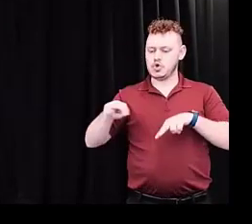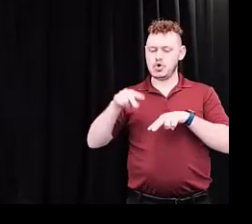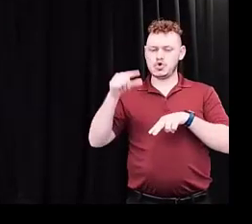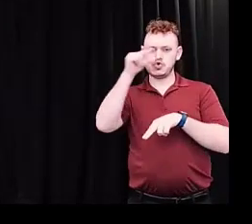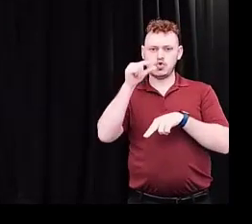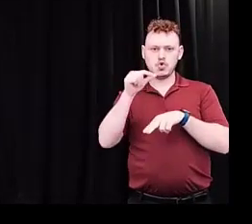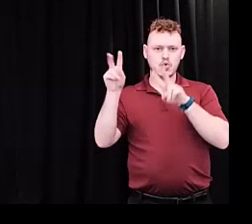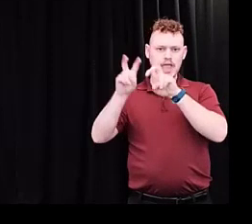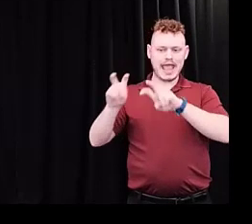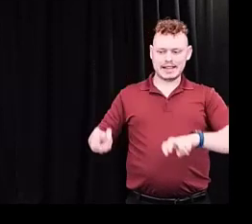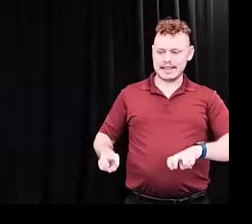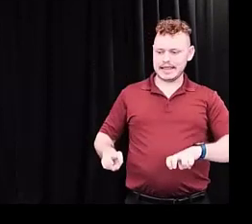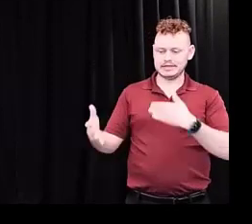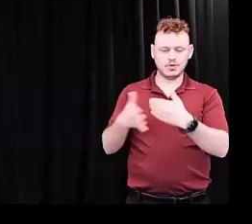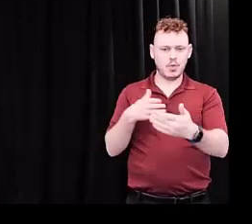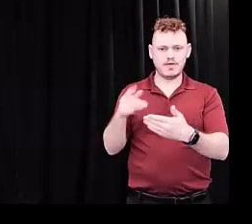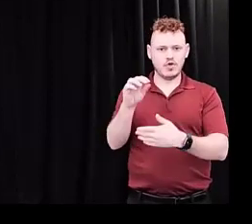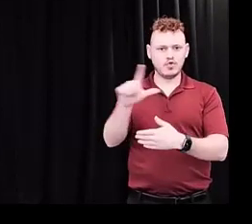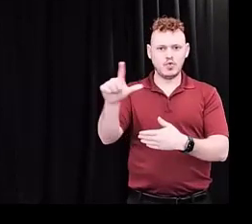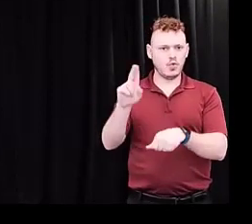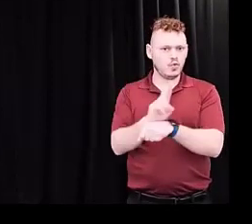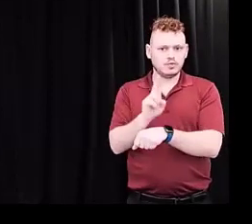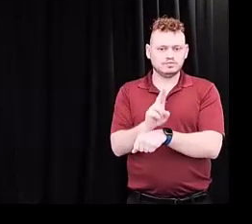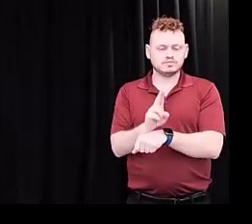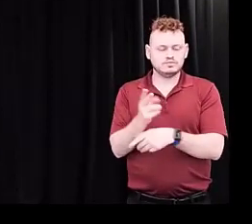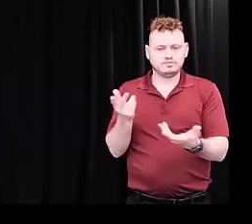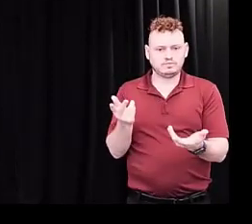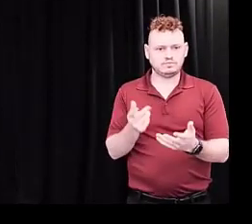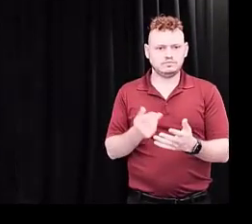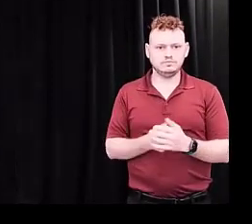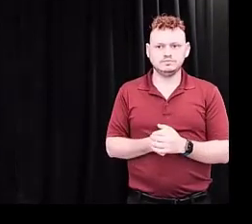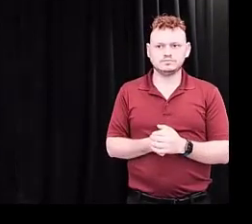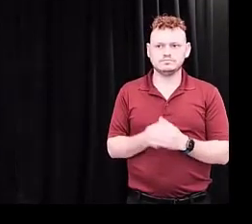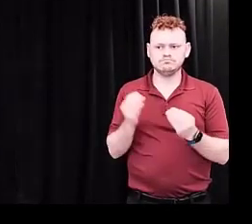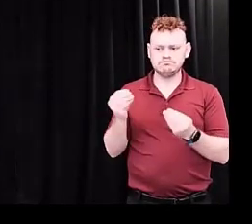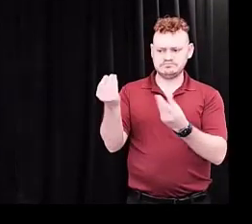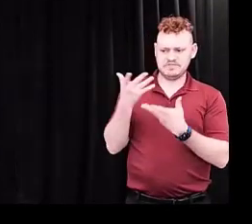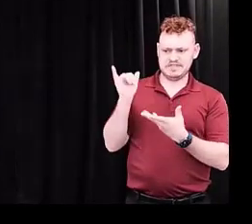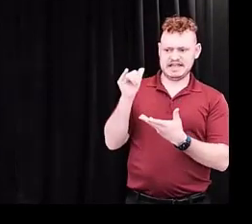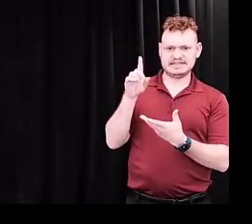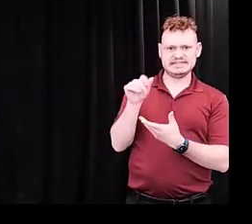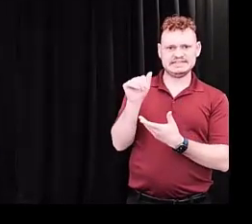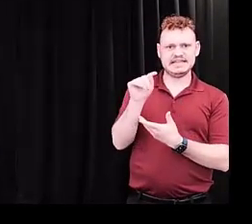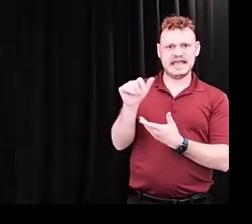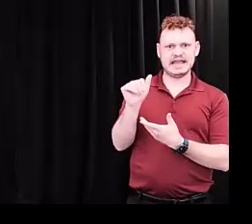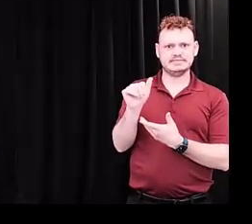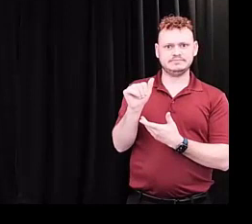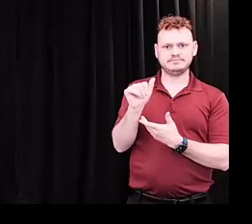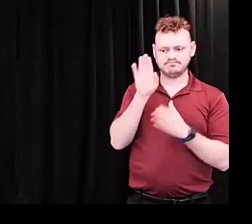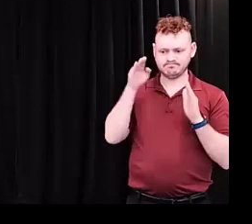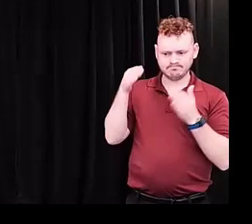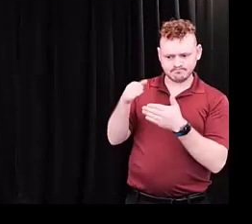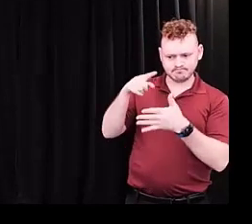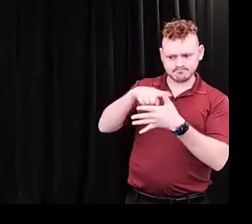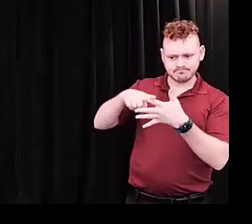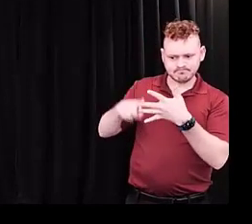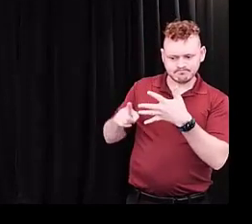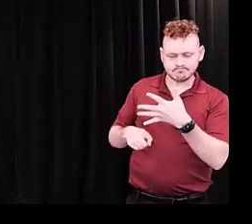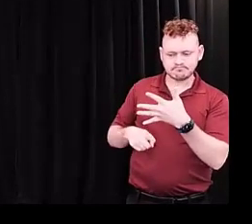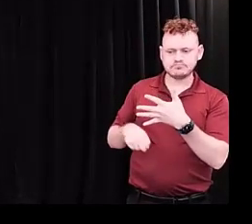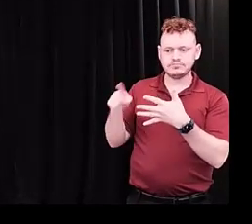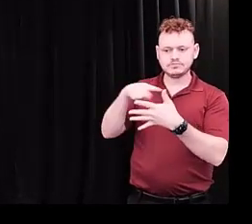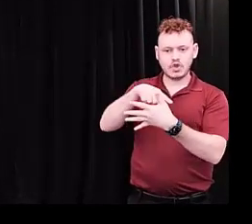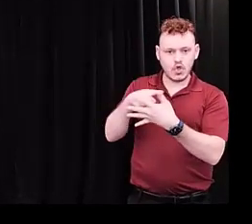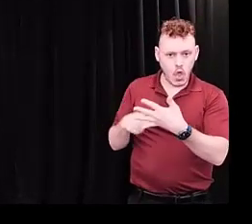Analytics or whatever analytics tool you find that gives you that data. Focus on those, make those